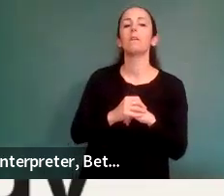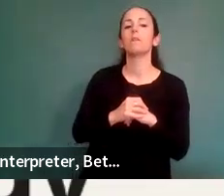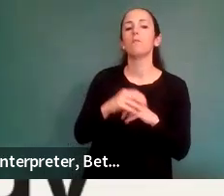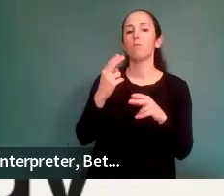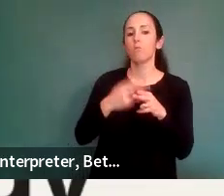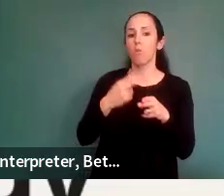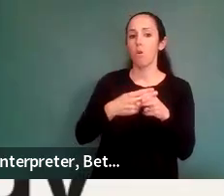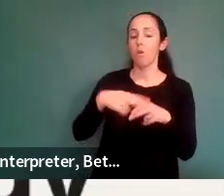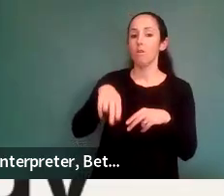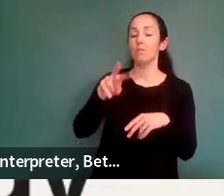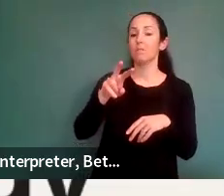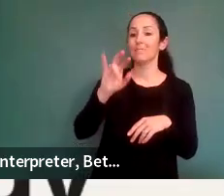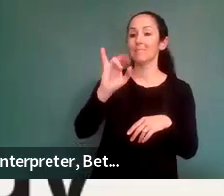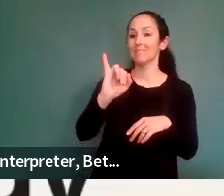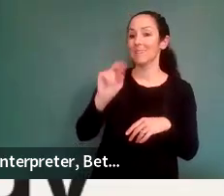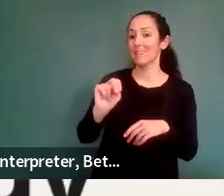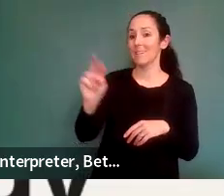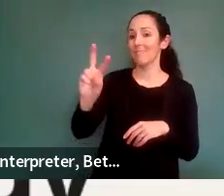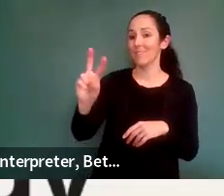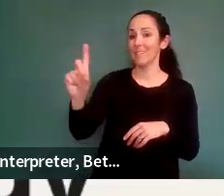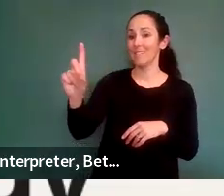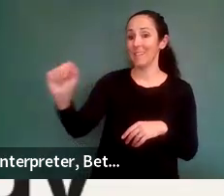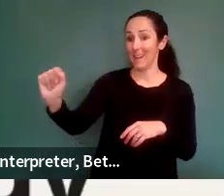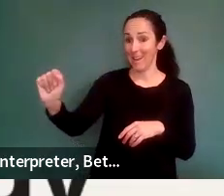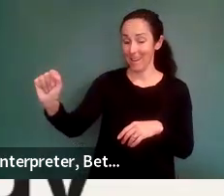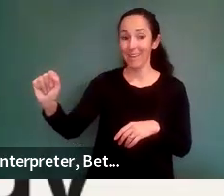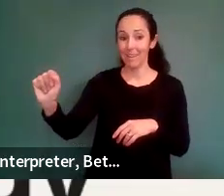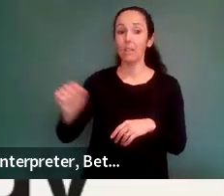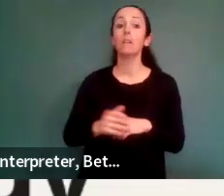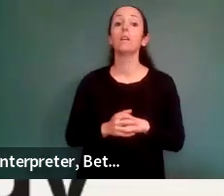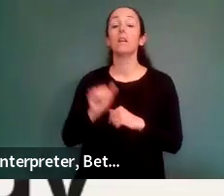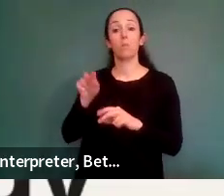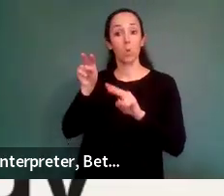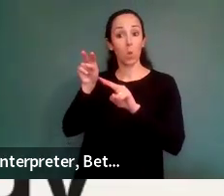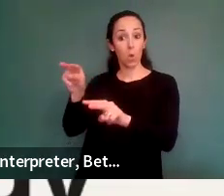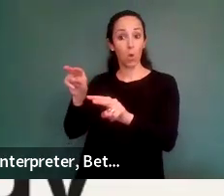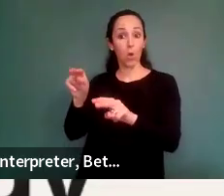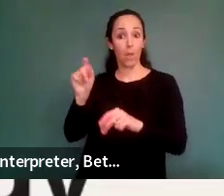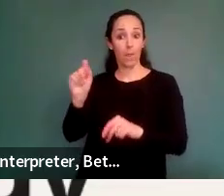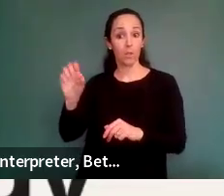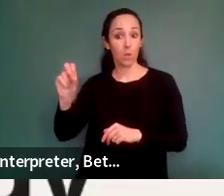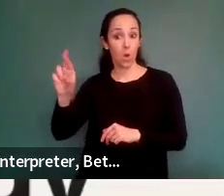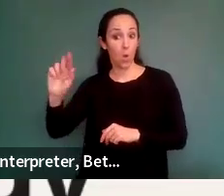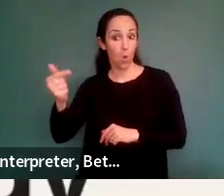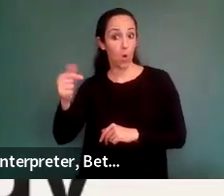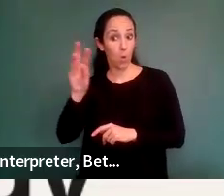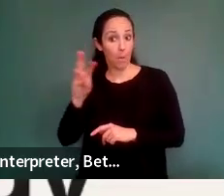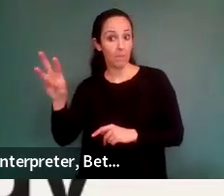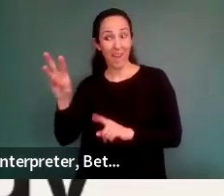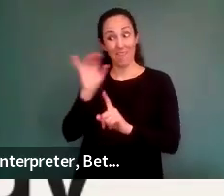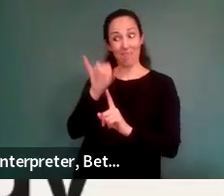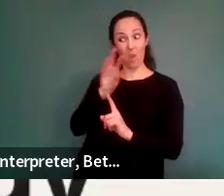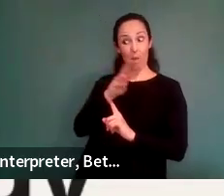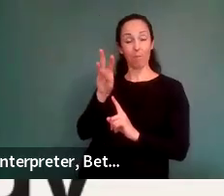And if you go to the .org website, it is free, but because it's an